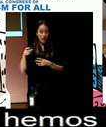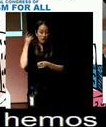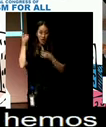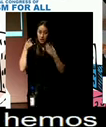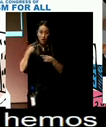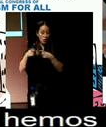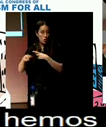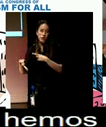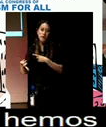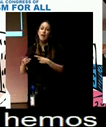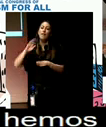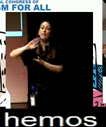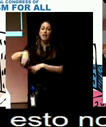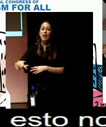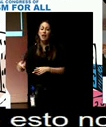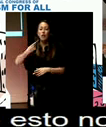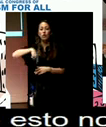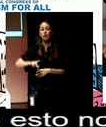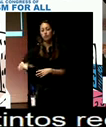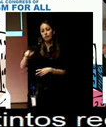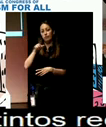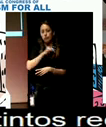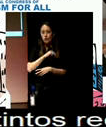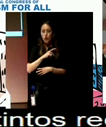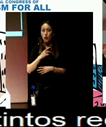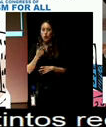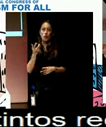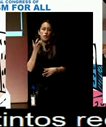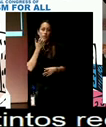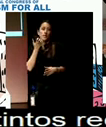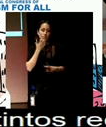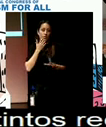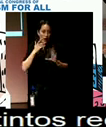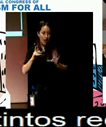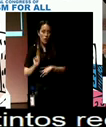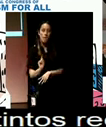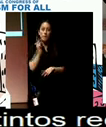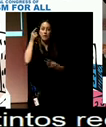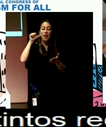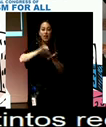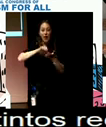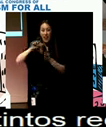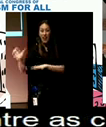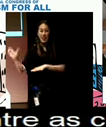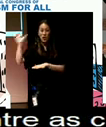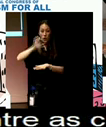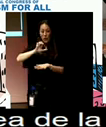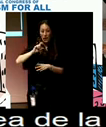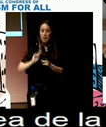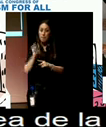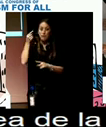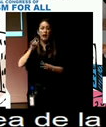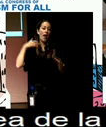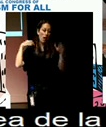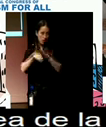For all these reasons, we have been given awards. We are the first European city of accessibility.